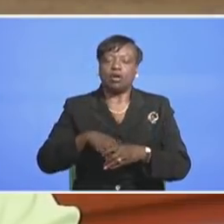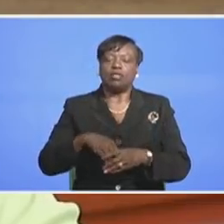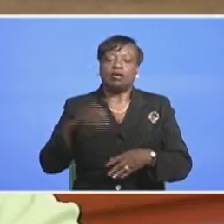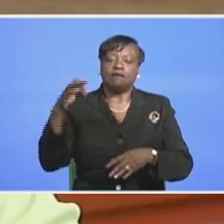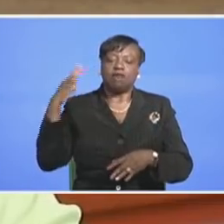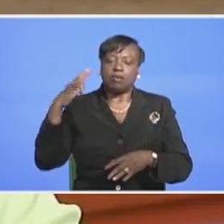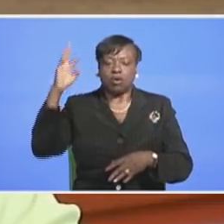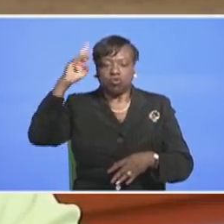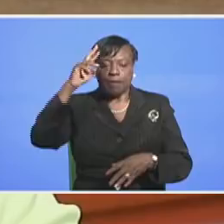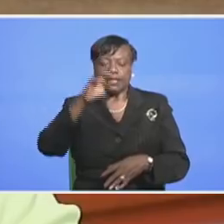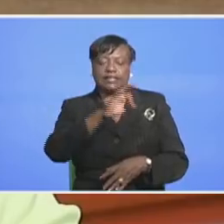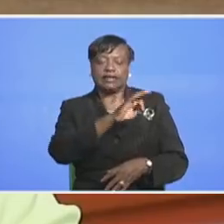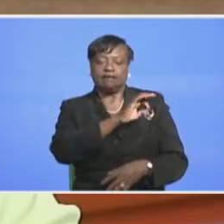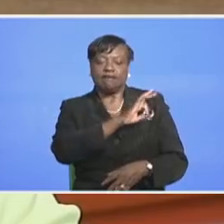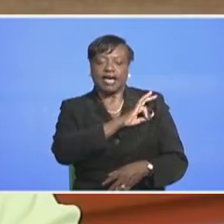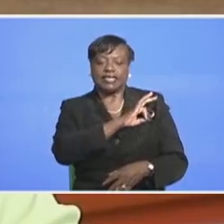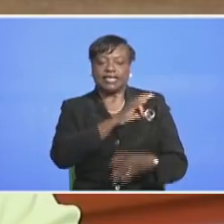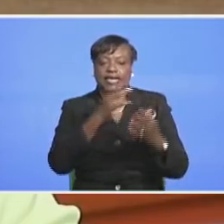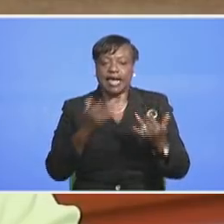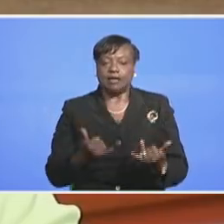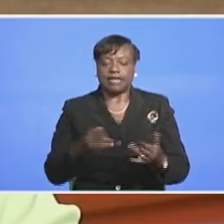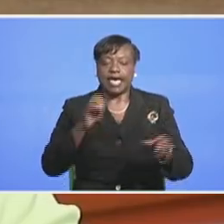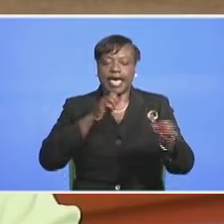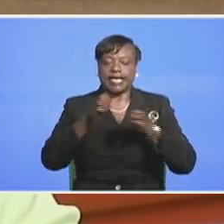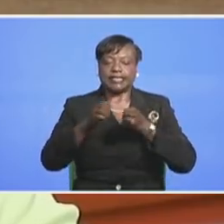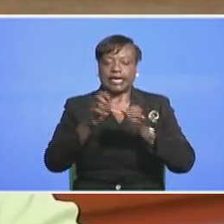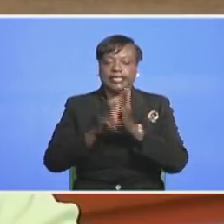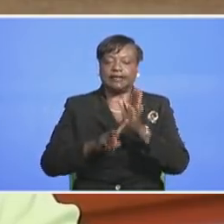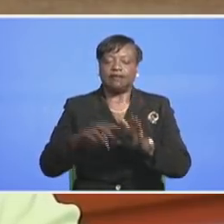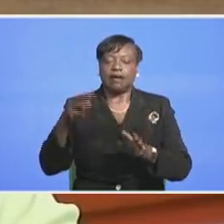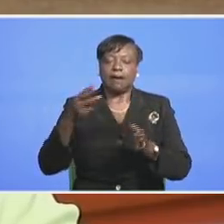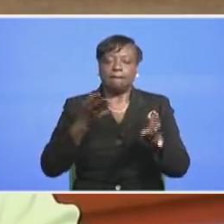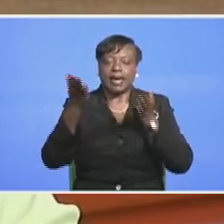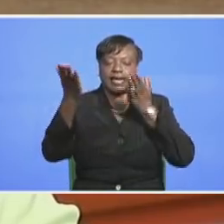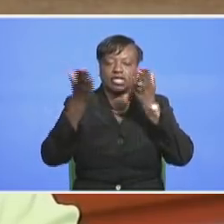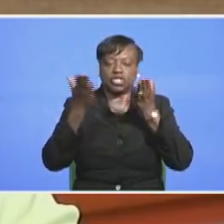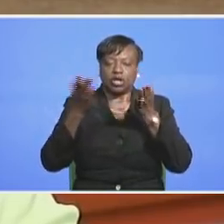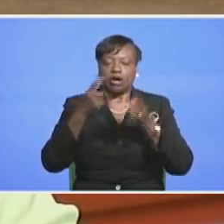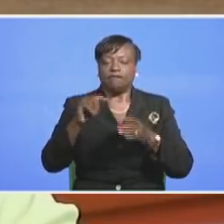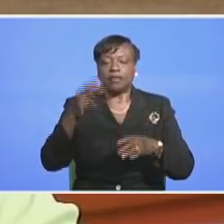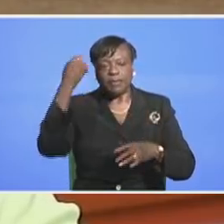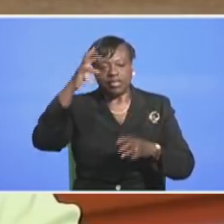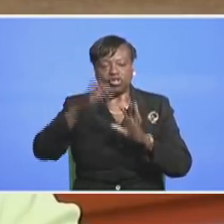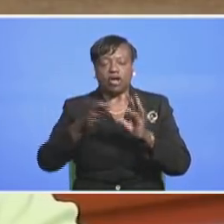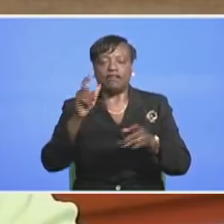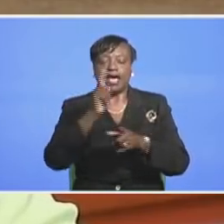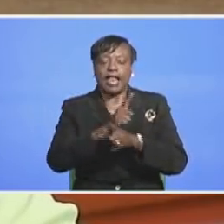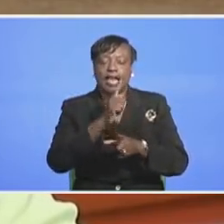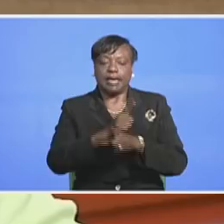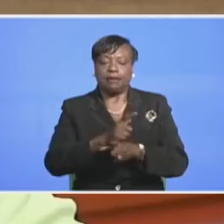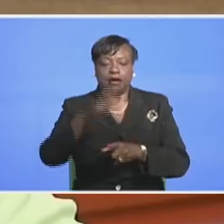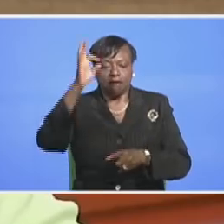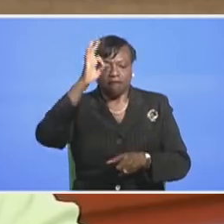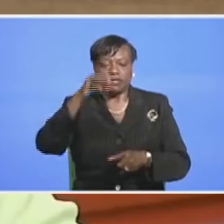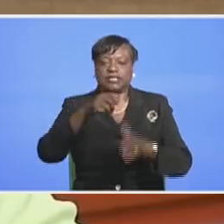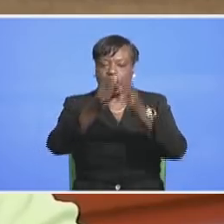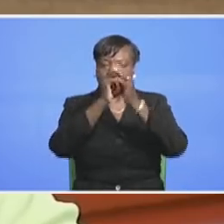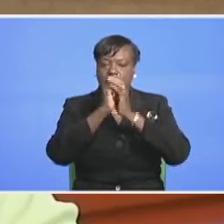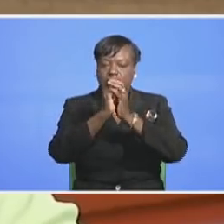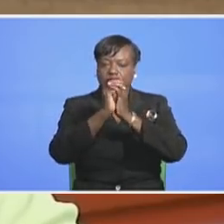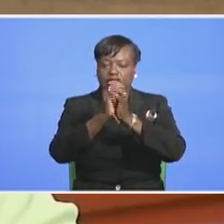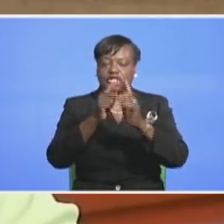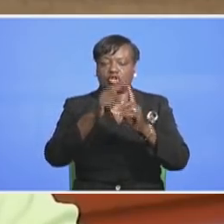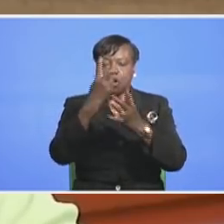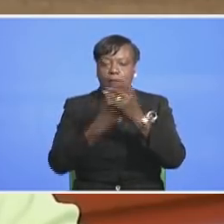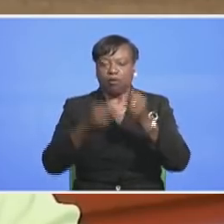takes on the post of Executive Manager at the Ministry of Labor, and Foulkes extended congratulations to both men who began in their